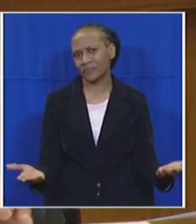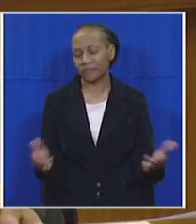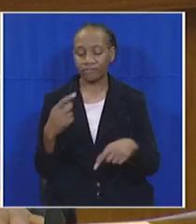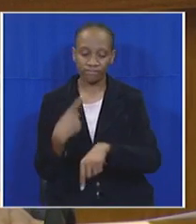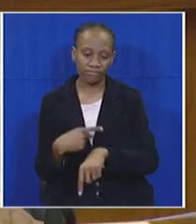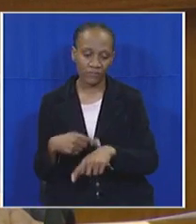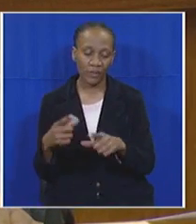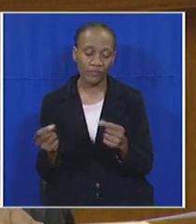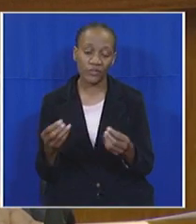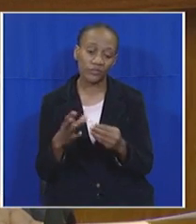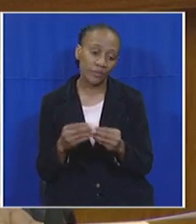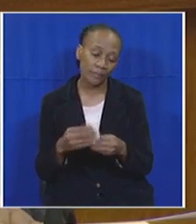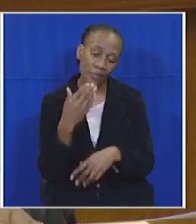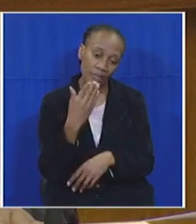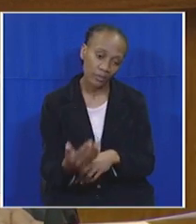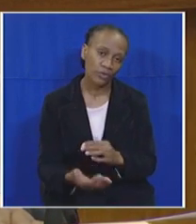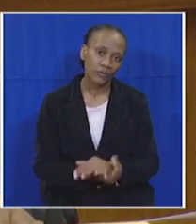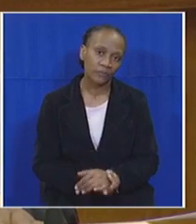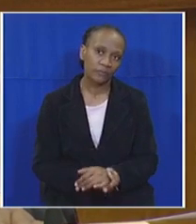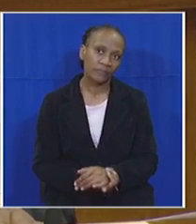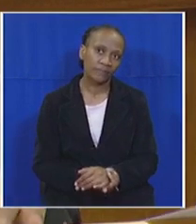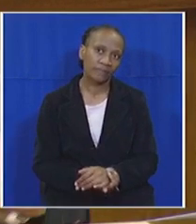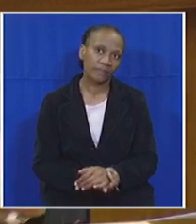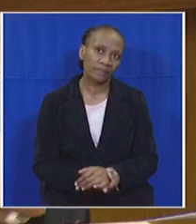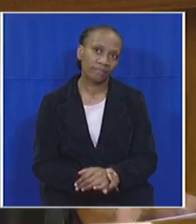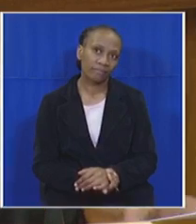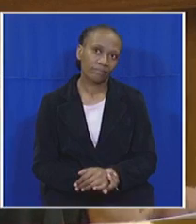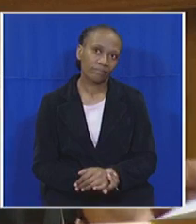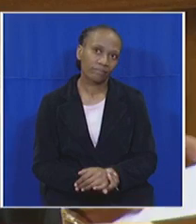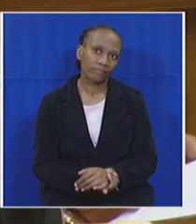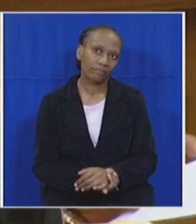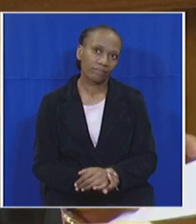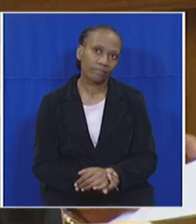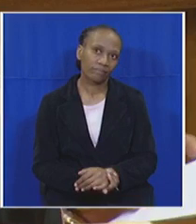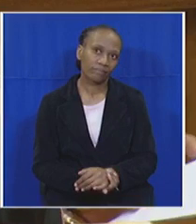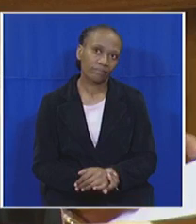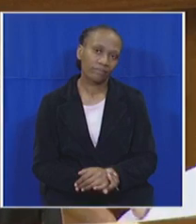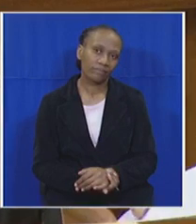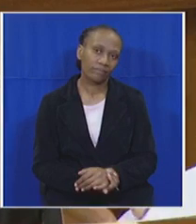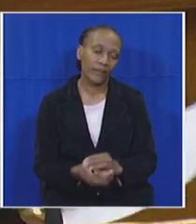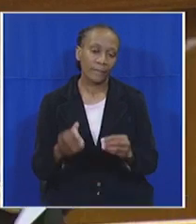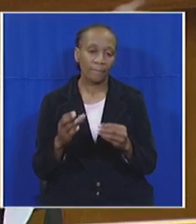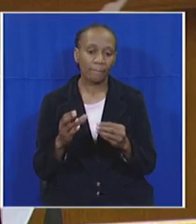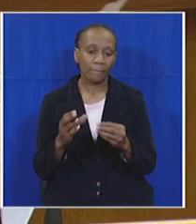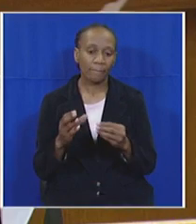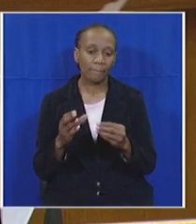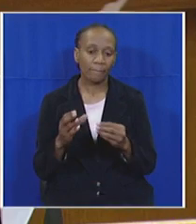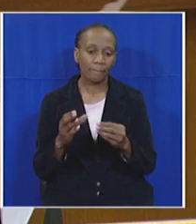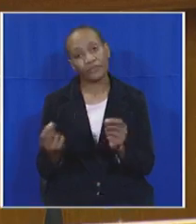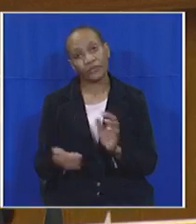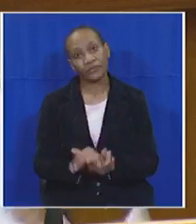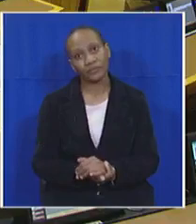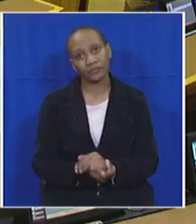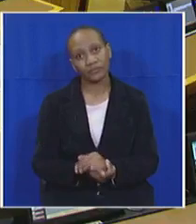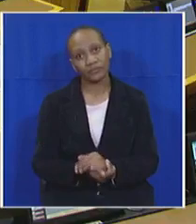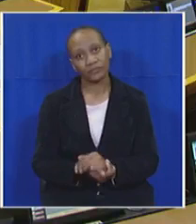is urged to intensify its efforts to curb this form of corruption and also eliminate cutter deployment, which is affecting our municipality. Thank